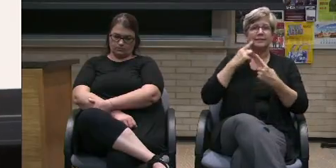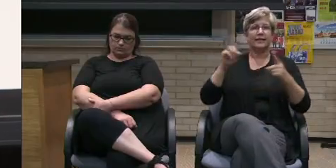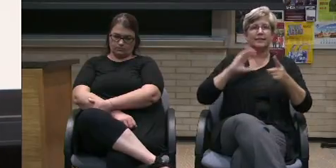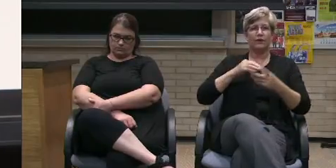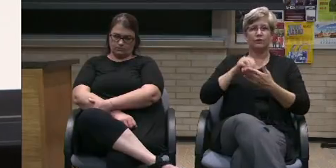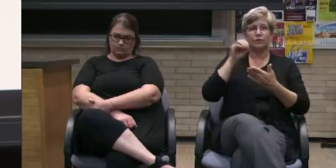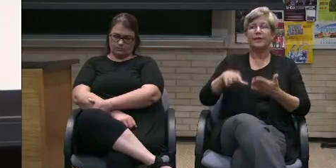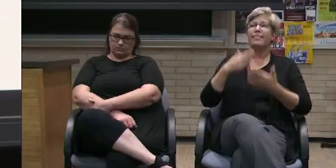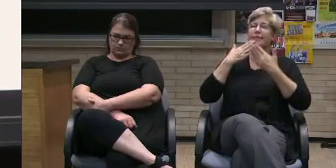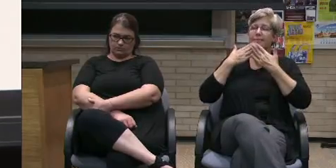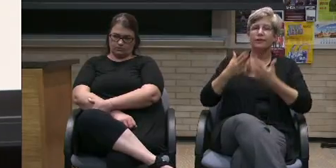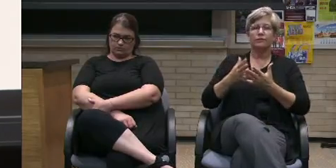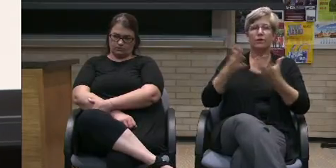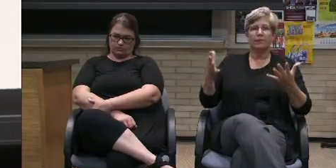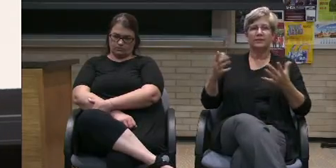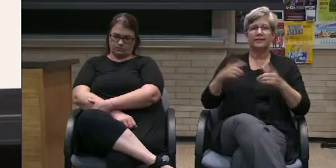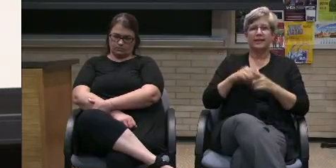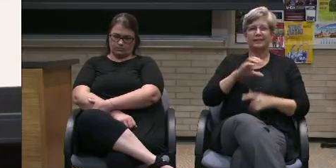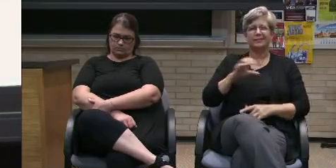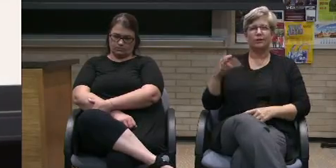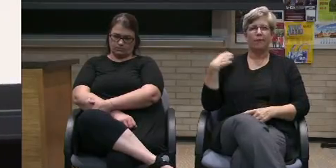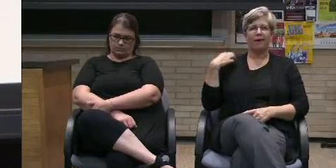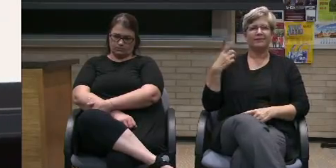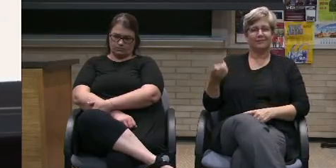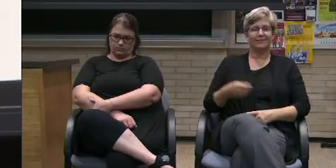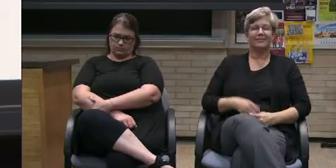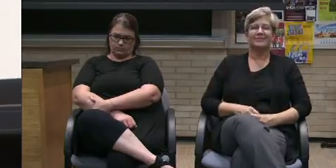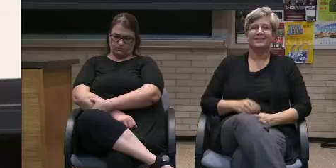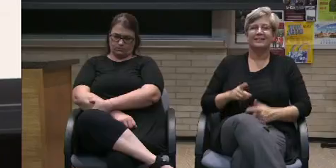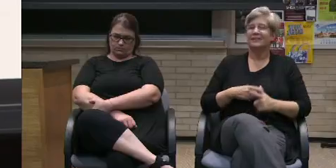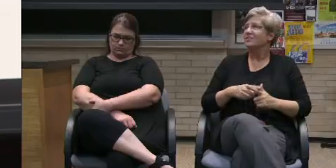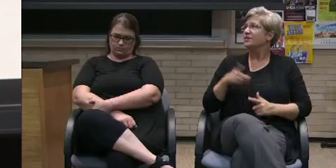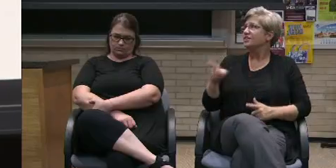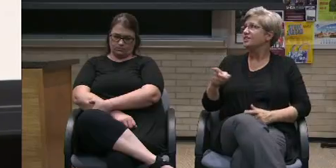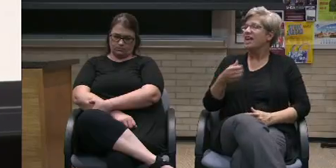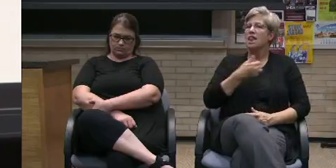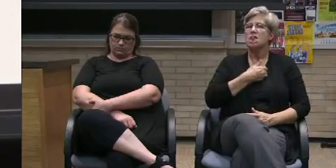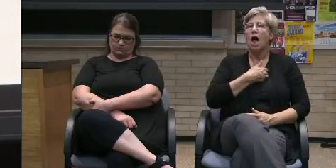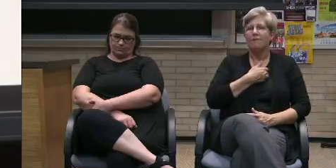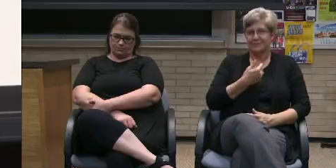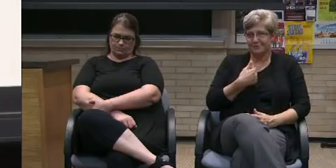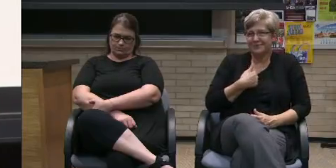students. Thank you so much. And I CC'd her boss. She loves me.